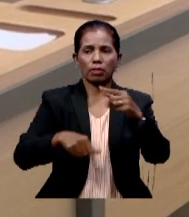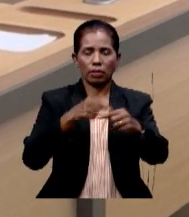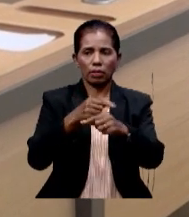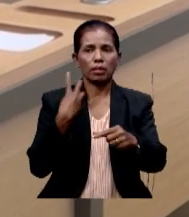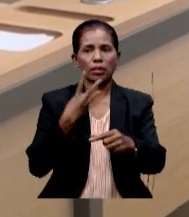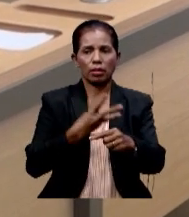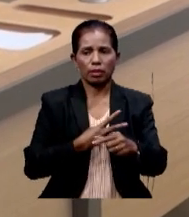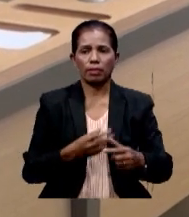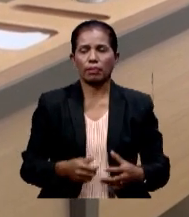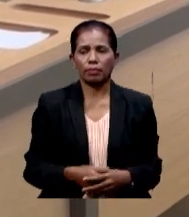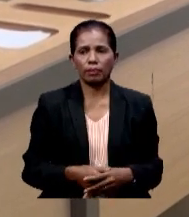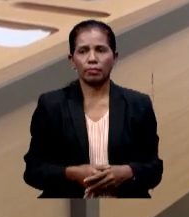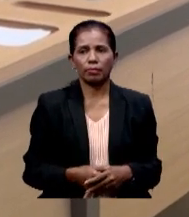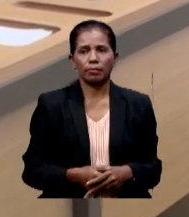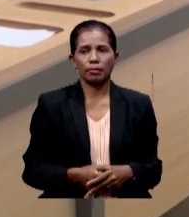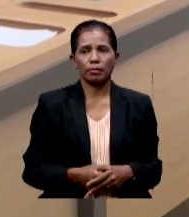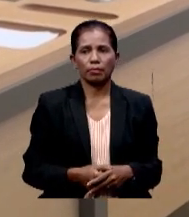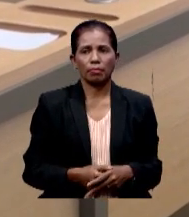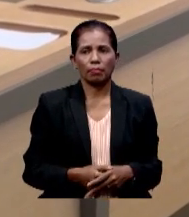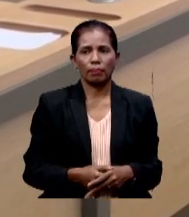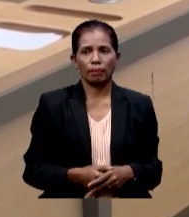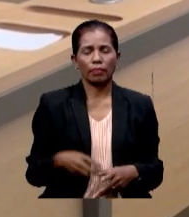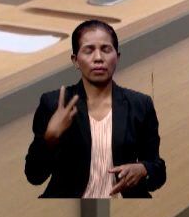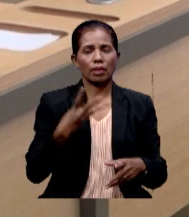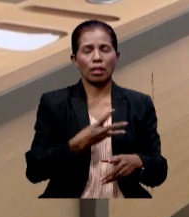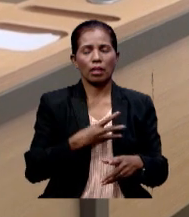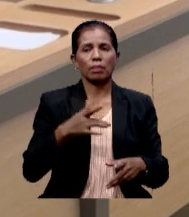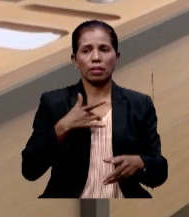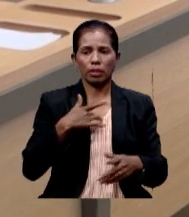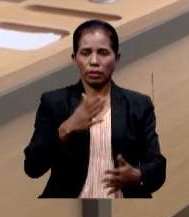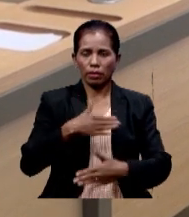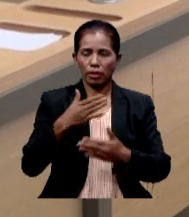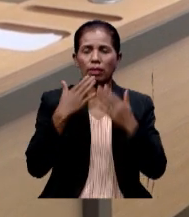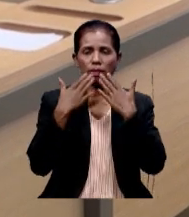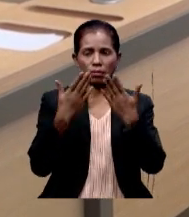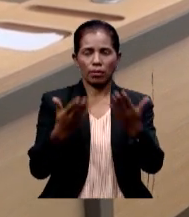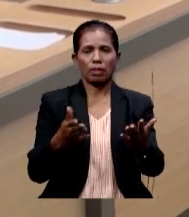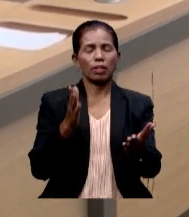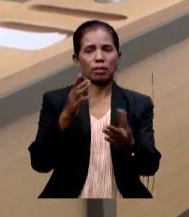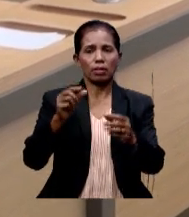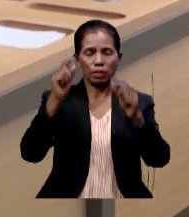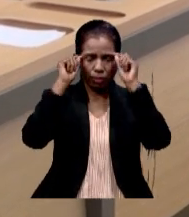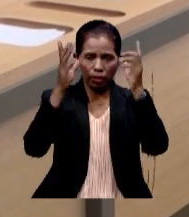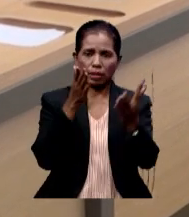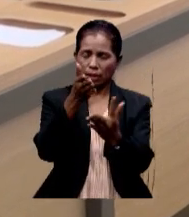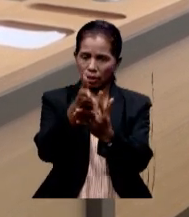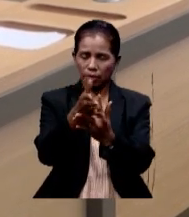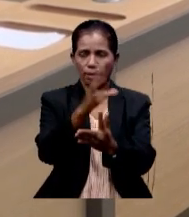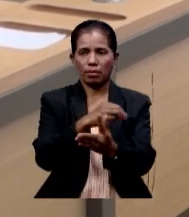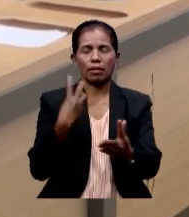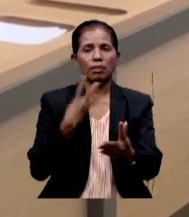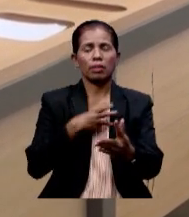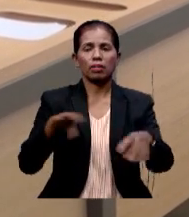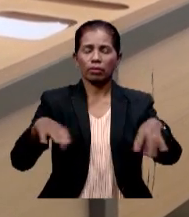market access negotiations. We also thank the WTO Secretariat Accessions Team and you, Chair, for the hard work.